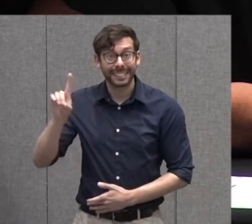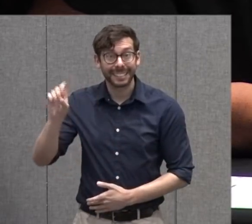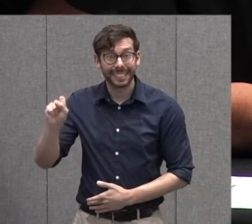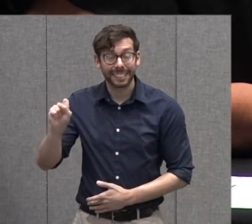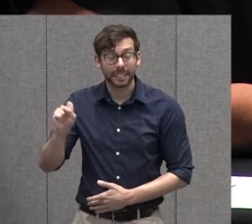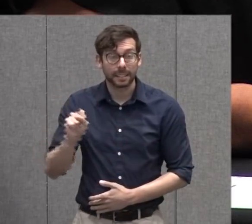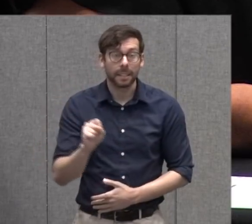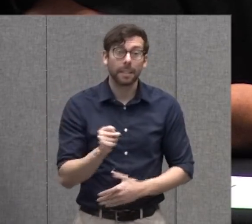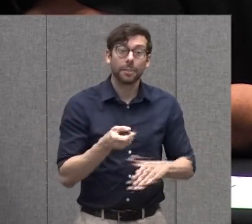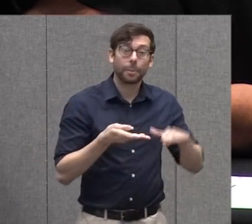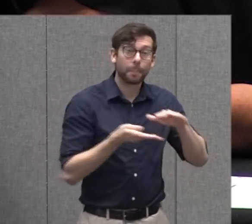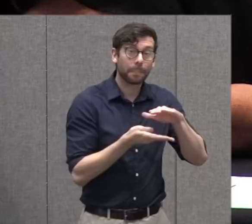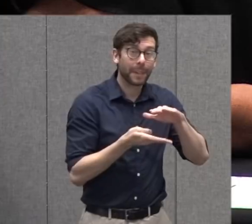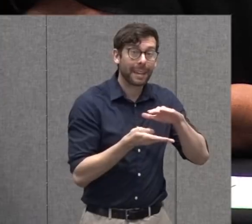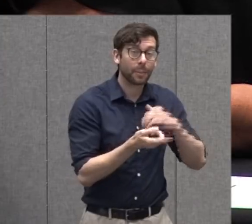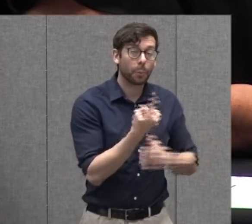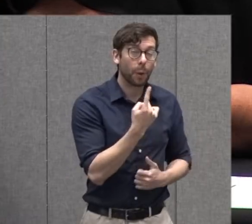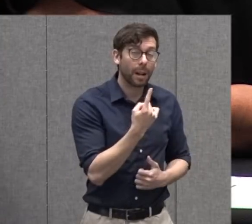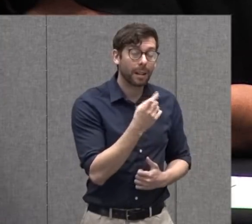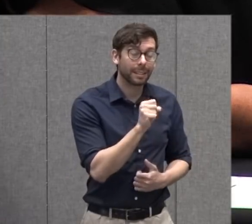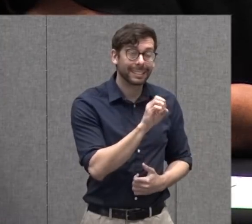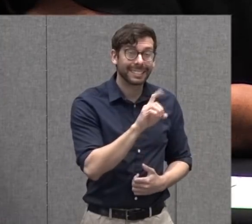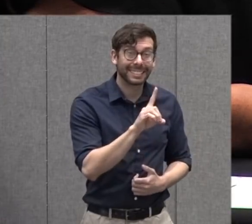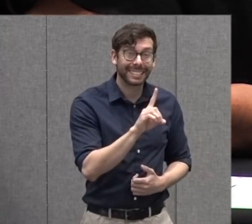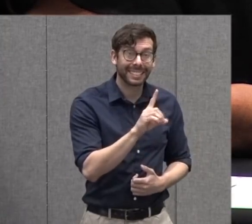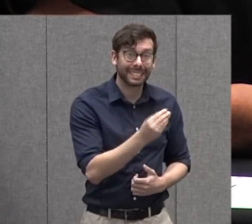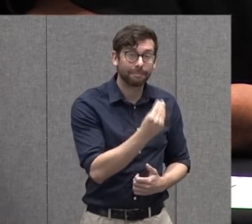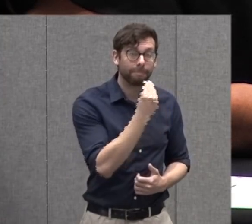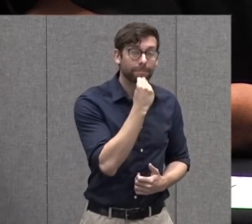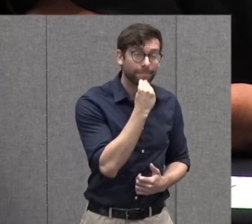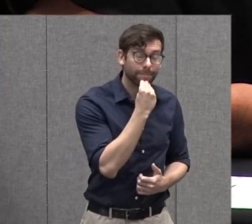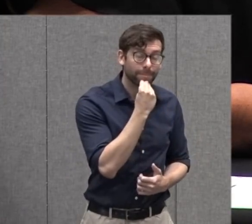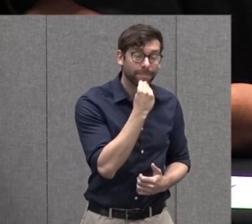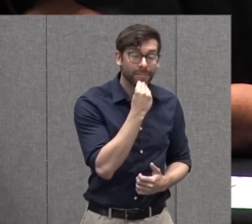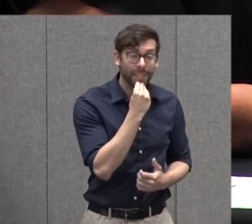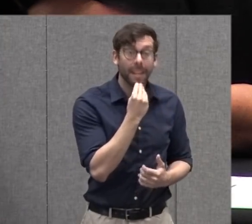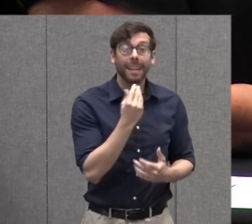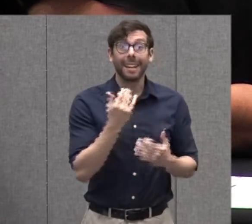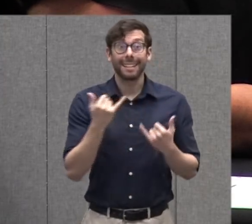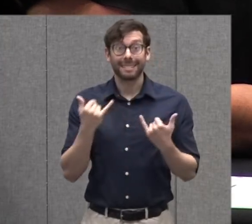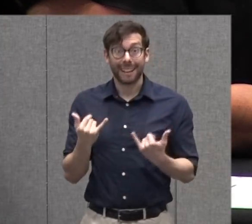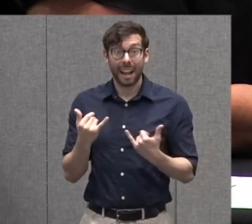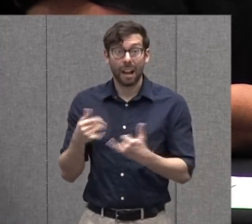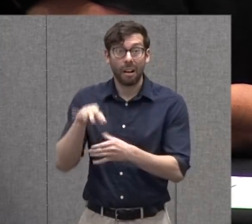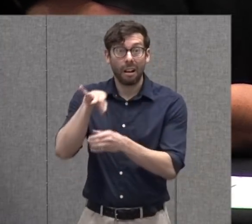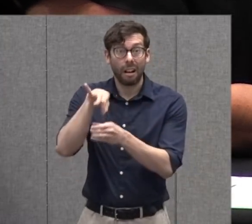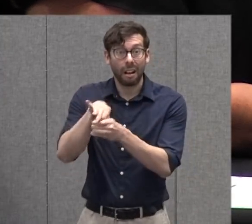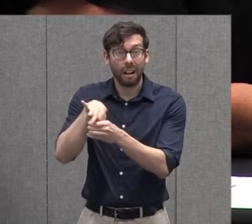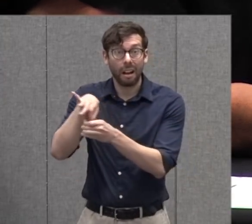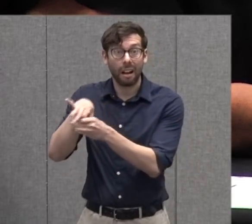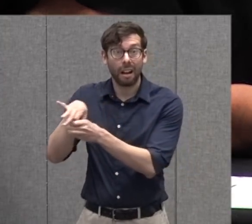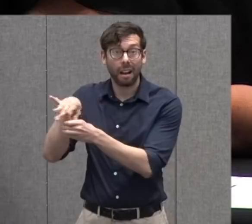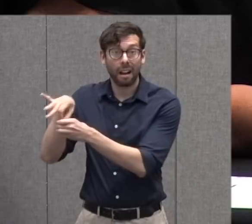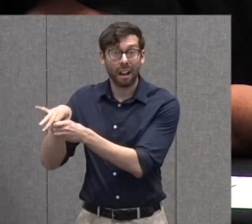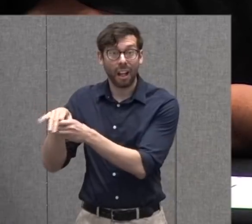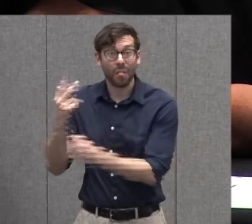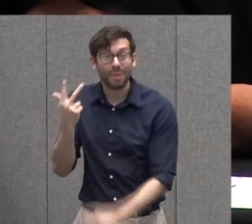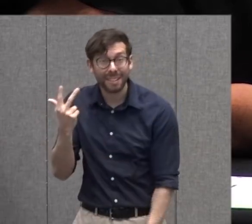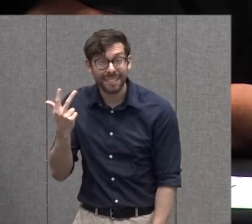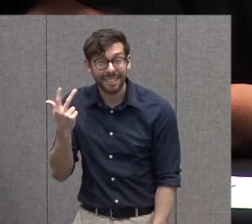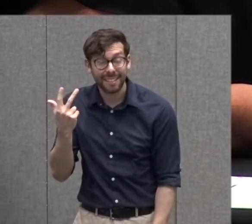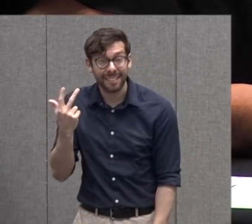seed, and then he was able to bury 3. It sounds like he had a really good idea to